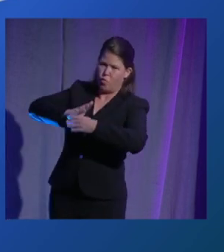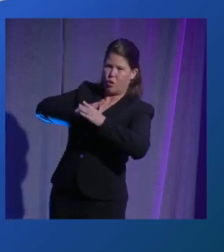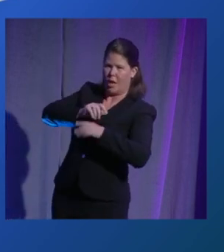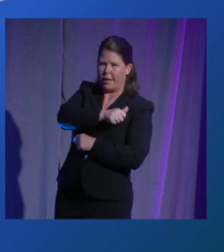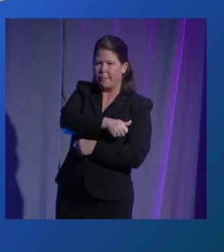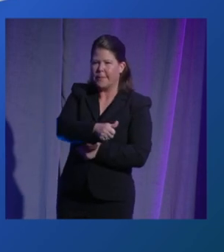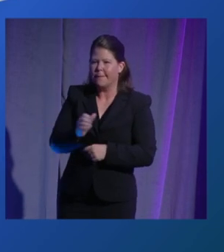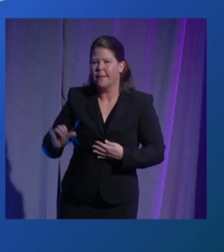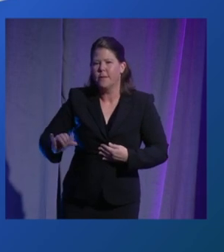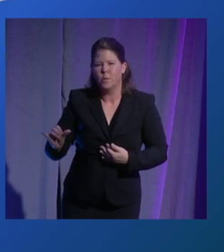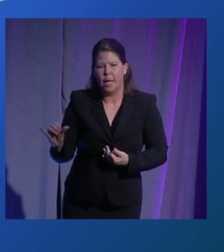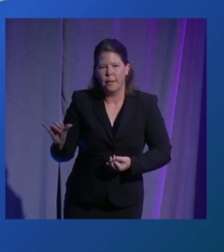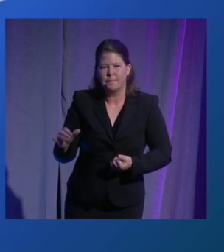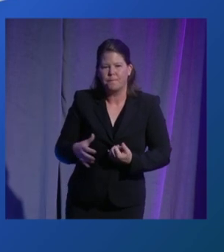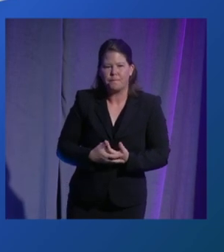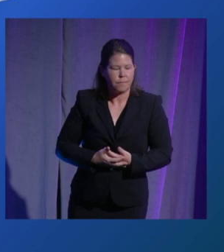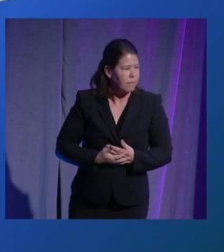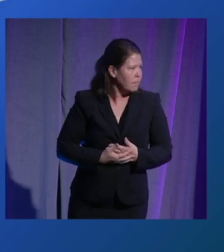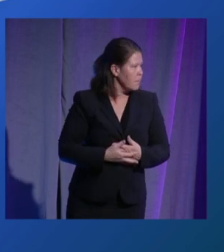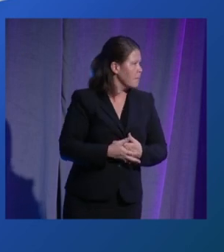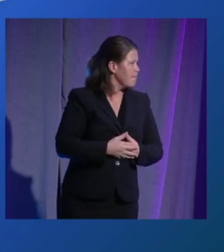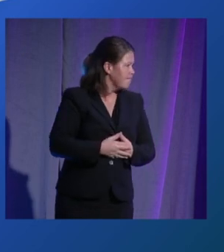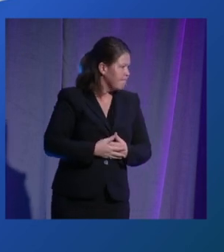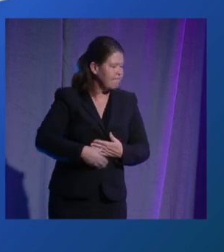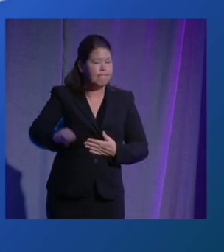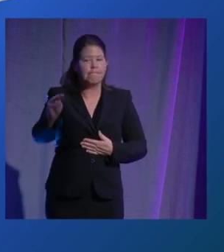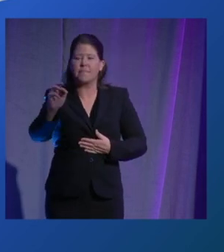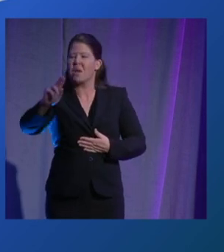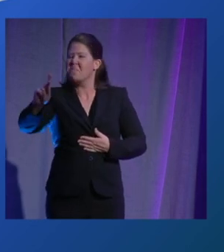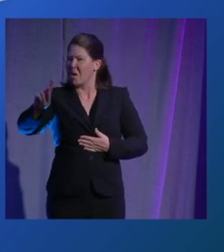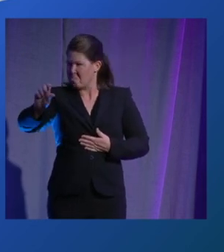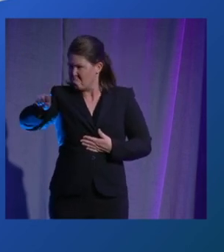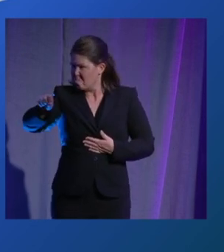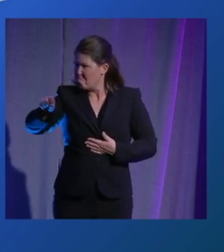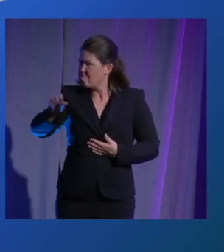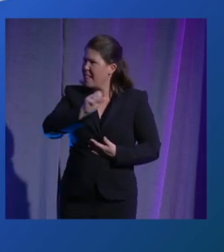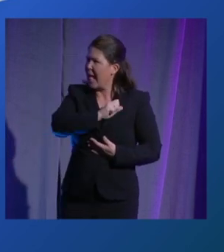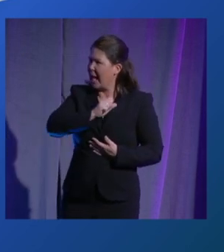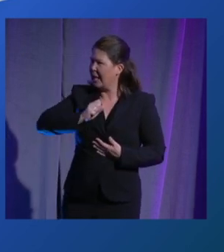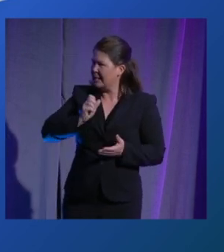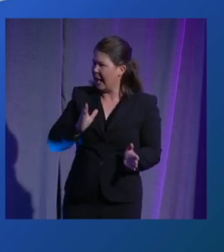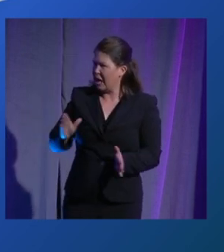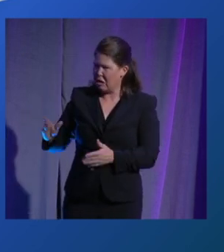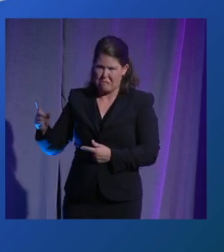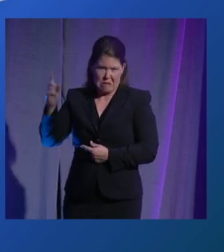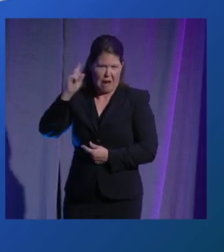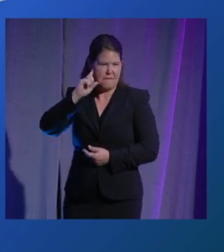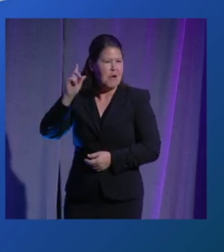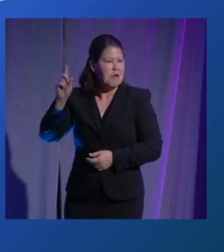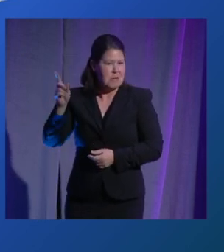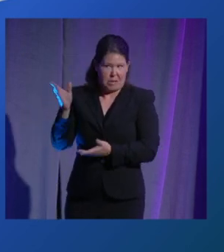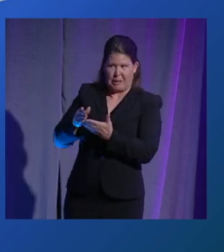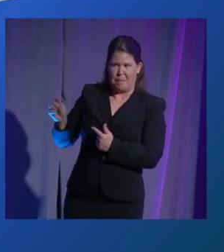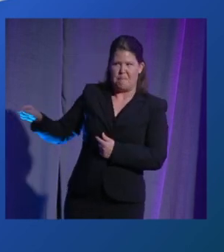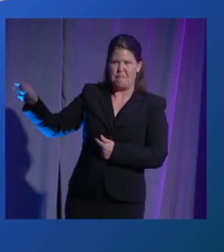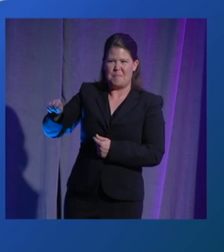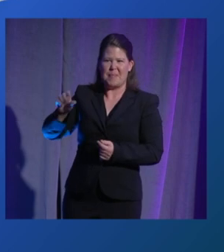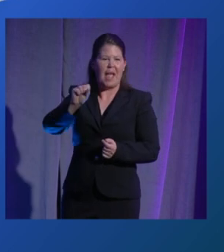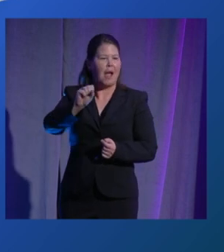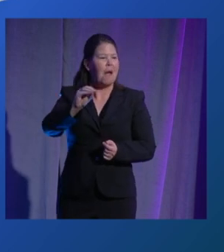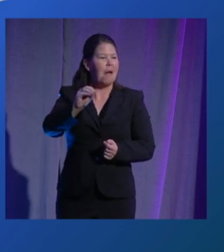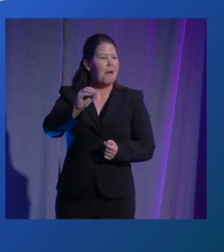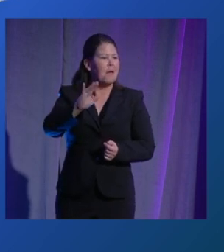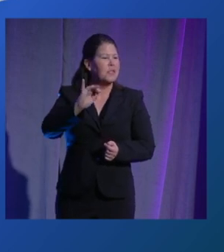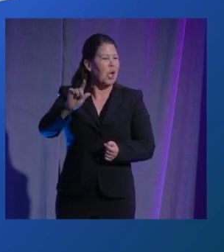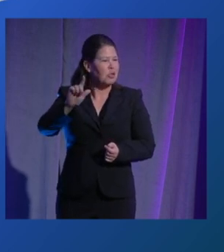heard some of our policy makers say they feel like they miss and this is straight like from senator's mouth um they feel like they missed the boat with social media like the government should